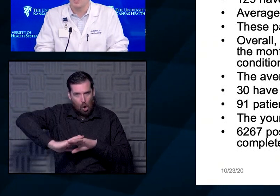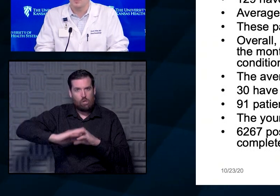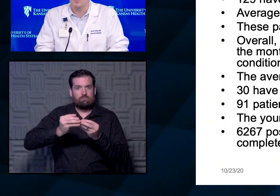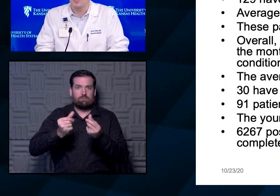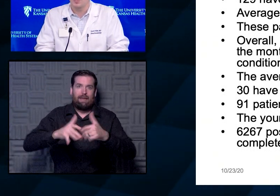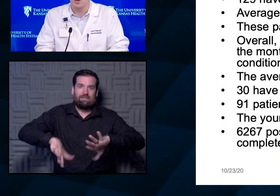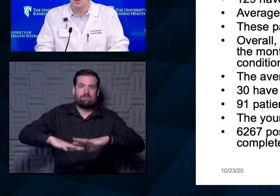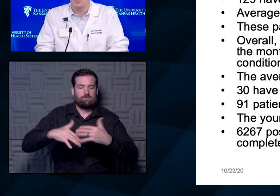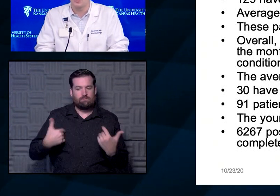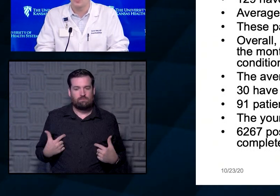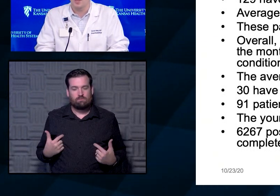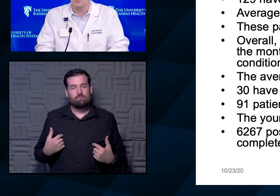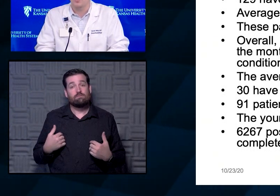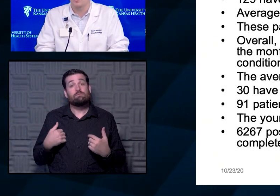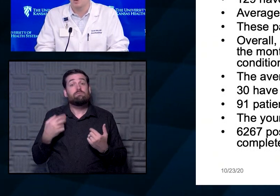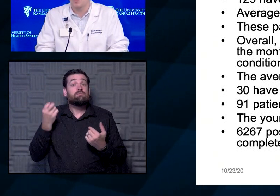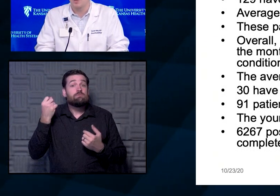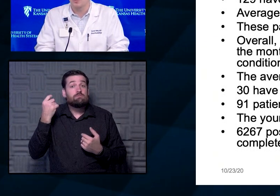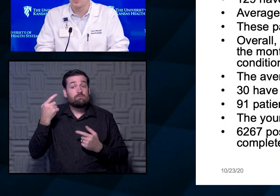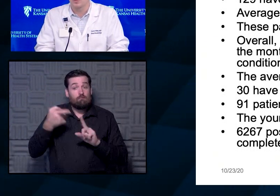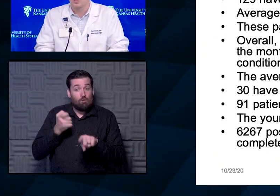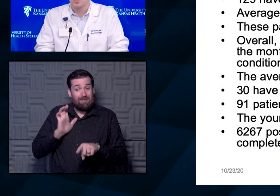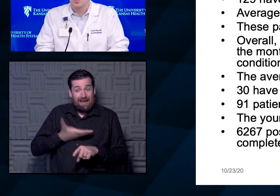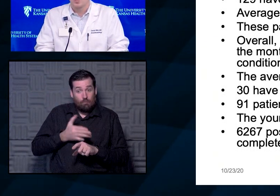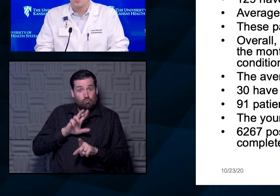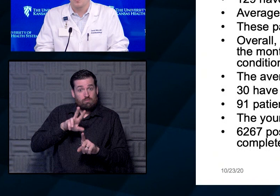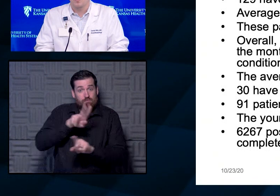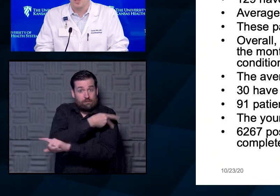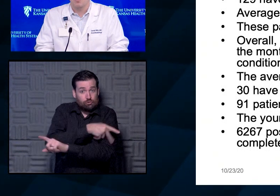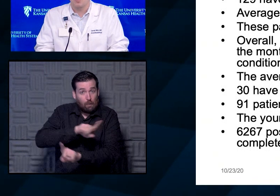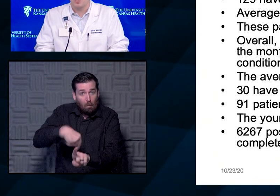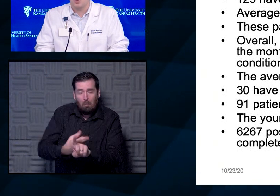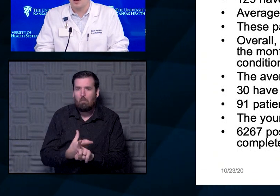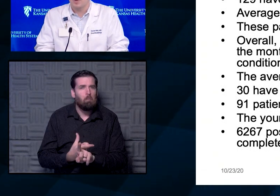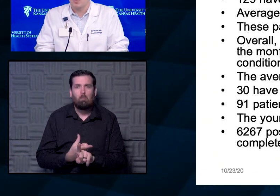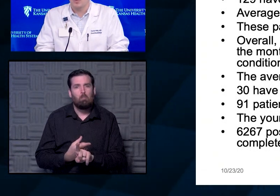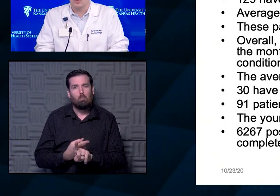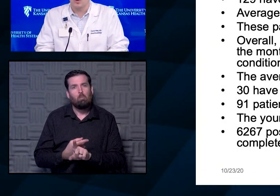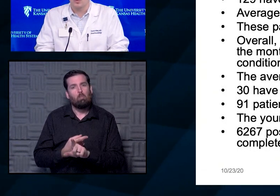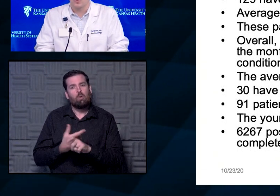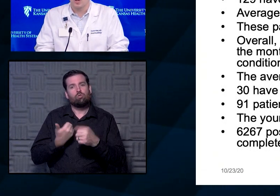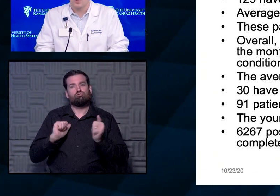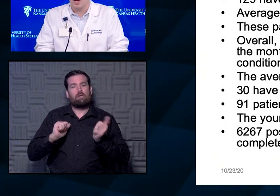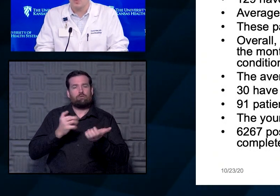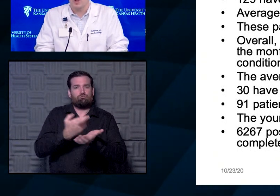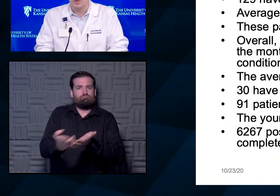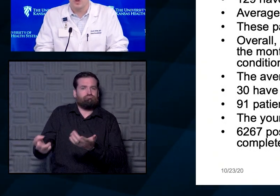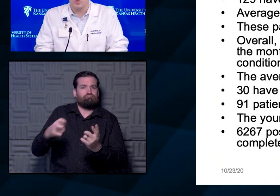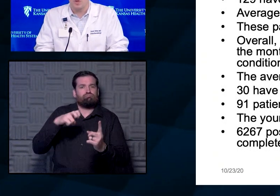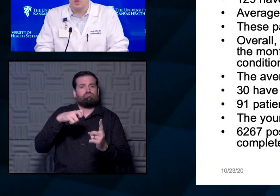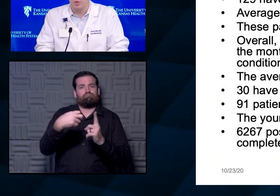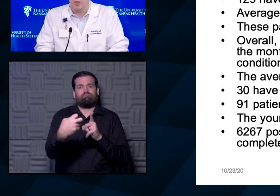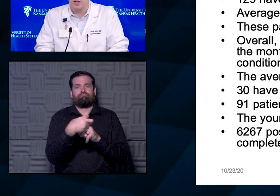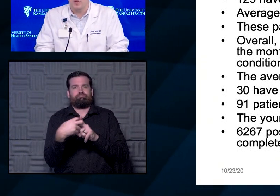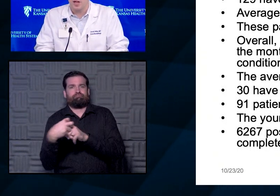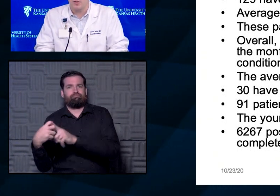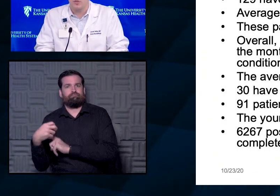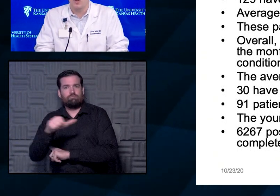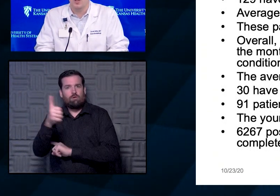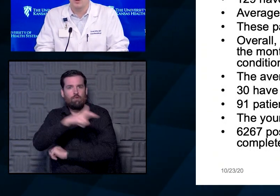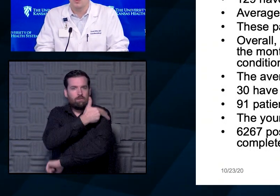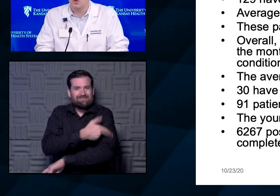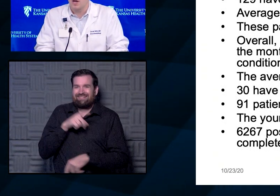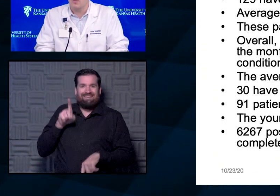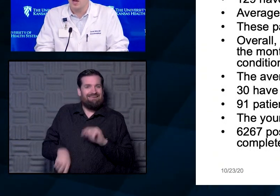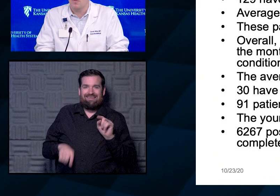campus. But that doesn't mean that all those tests are from our patients. We've tried hard to be a resource for other hospitals that don't have the ability to test